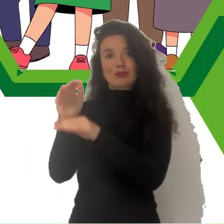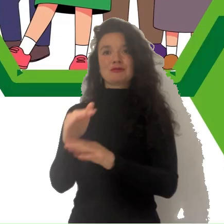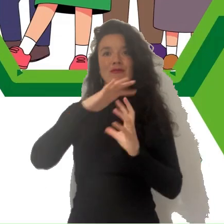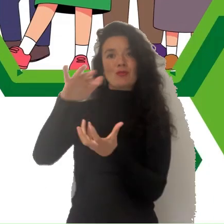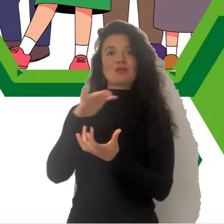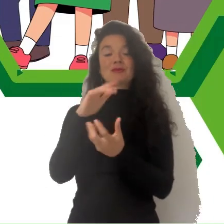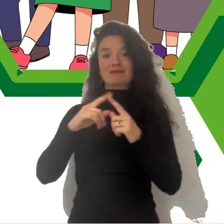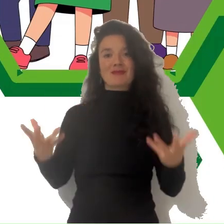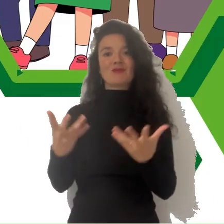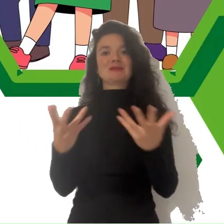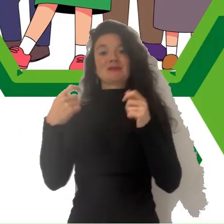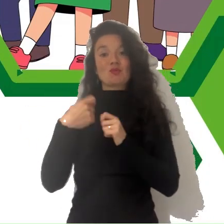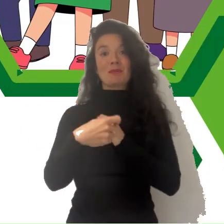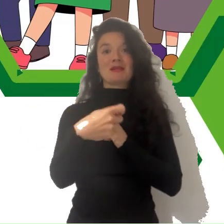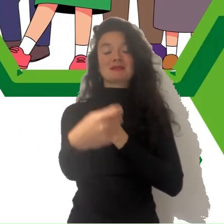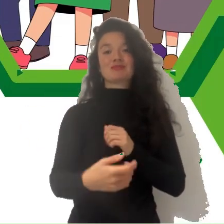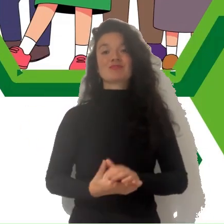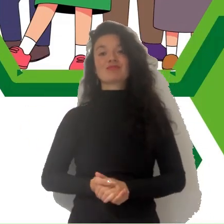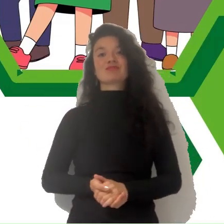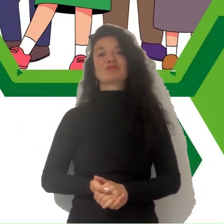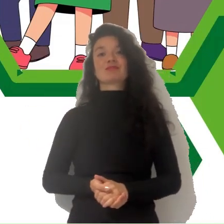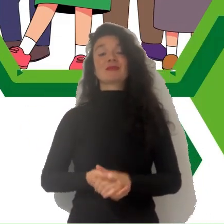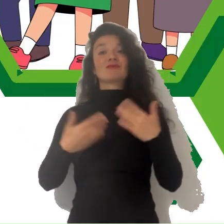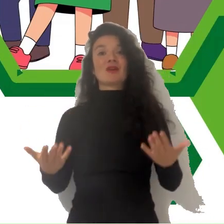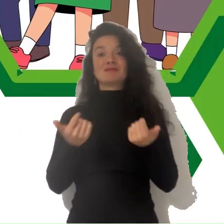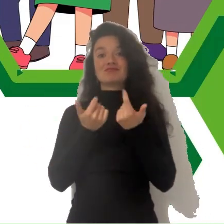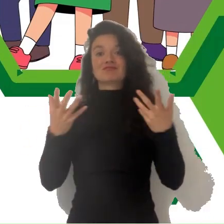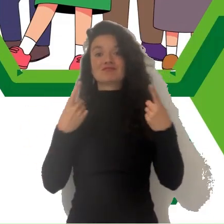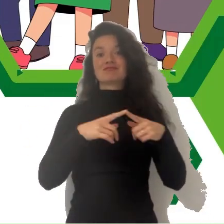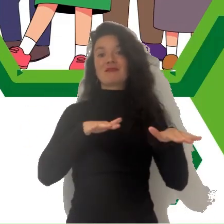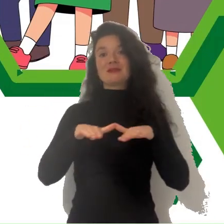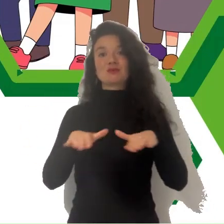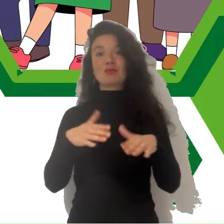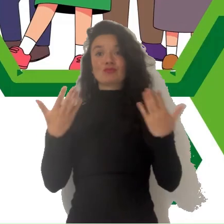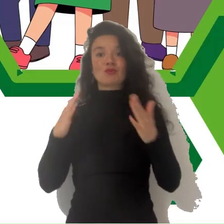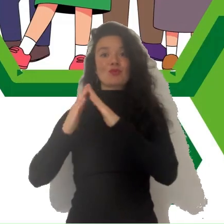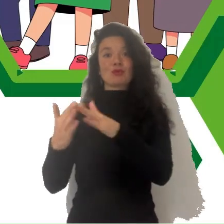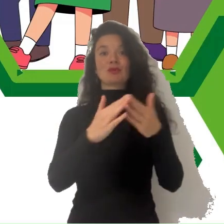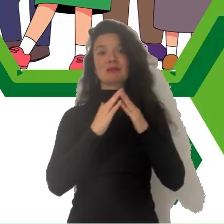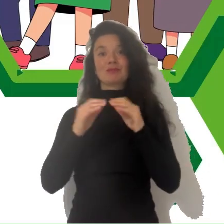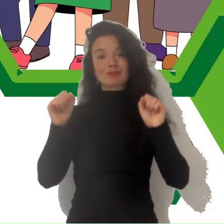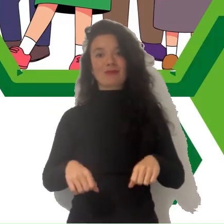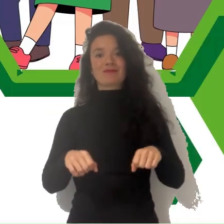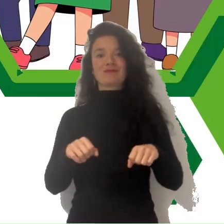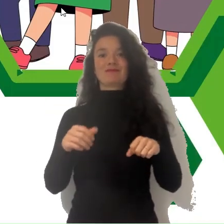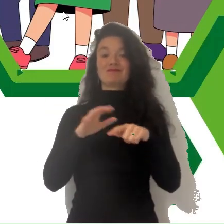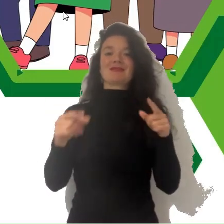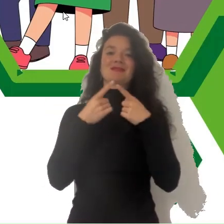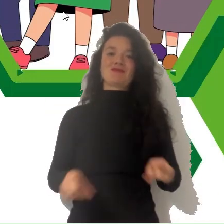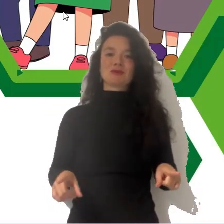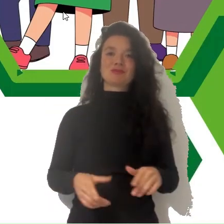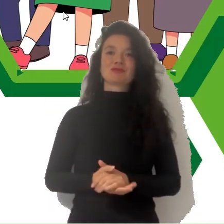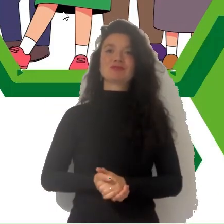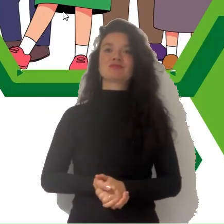a student-led recycling club, which basically this example not only reduces waste at school,